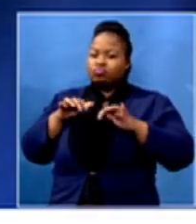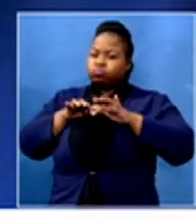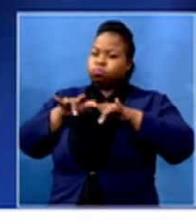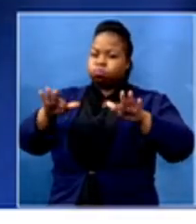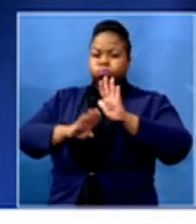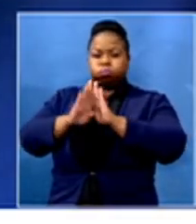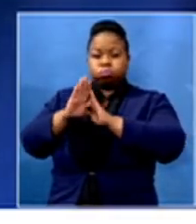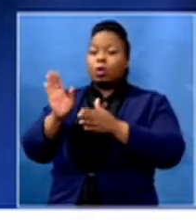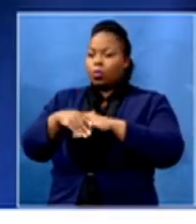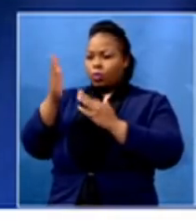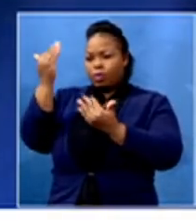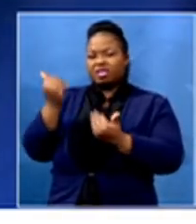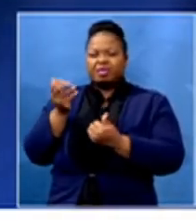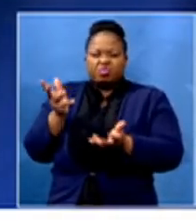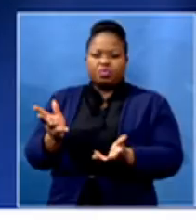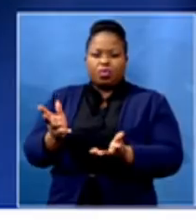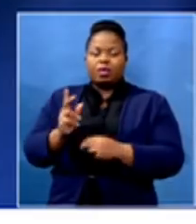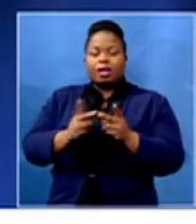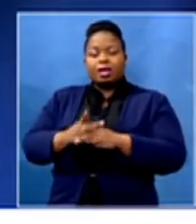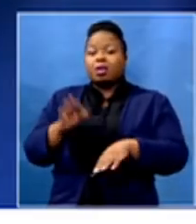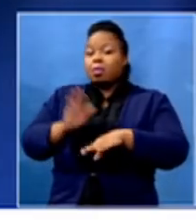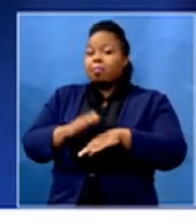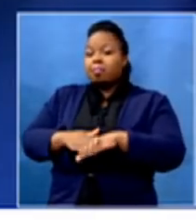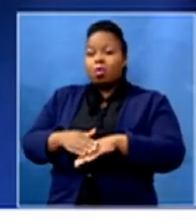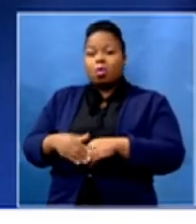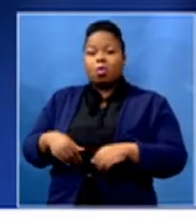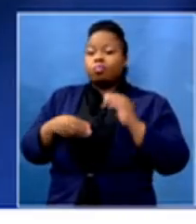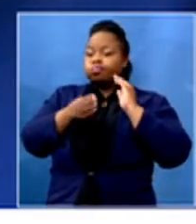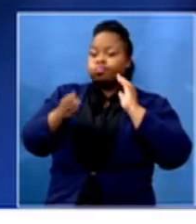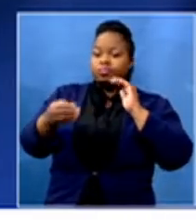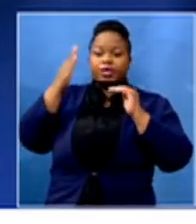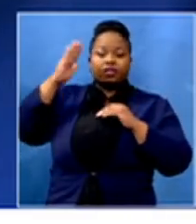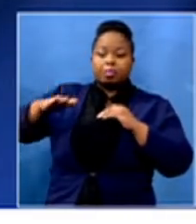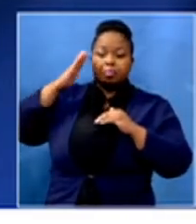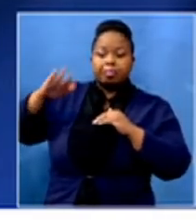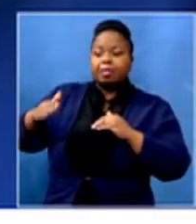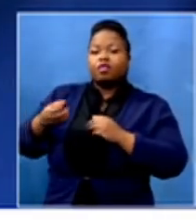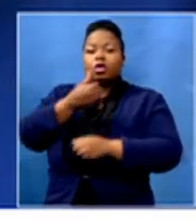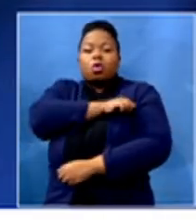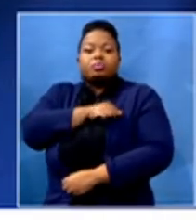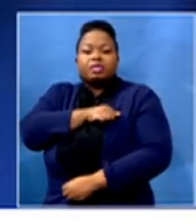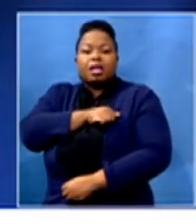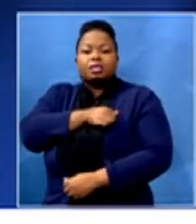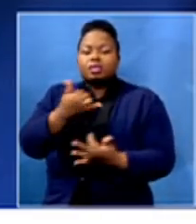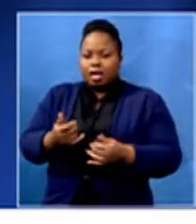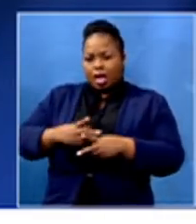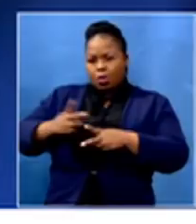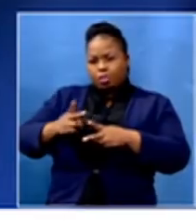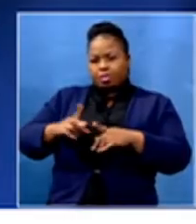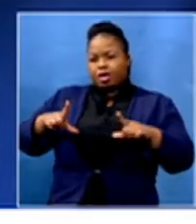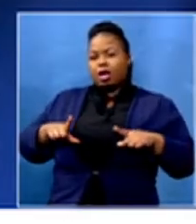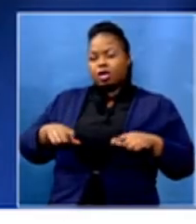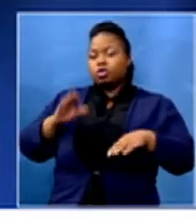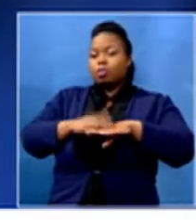rise. We still expect that more people might be admitted to hospitals. We've prepared more beds for the hospitals.